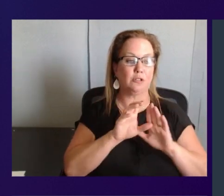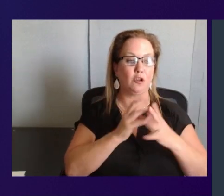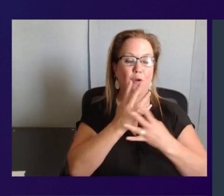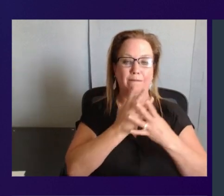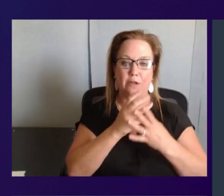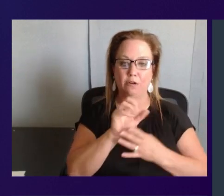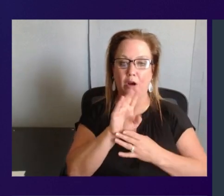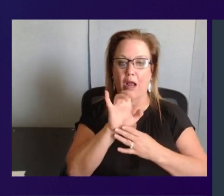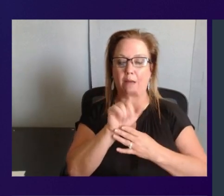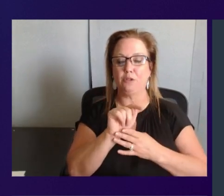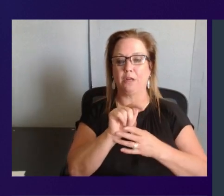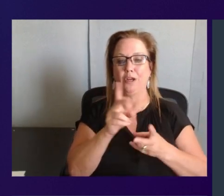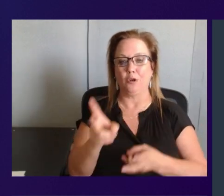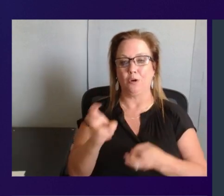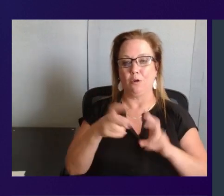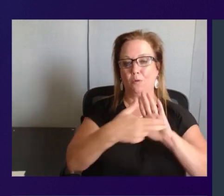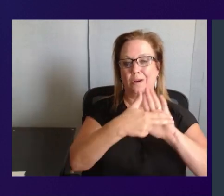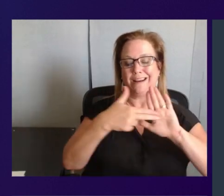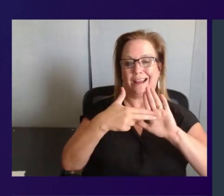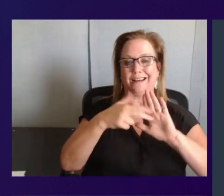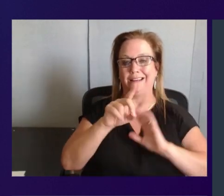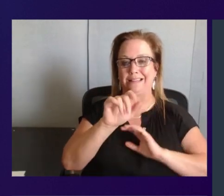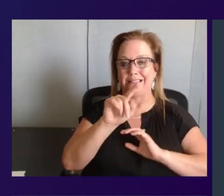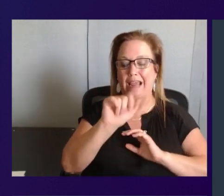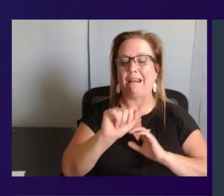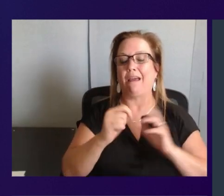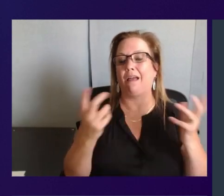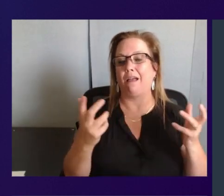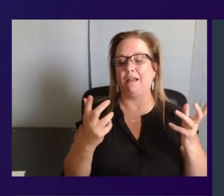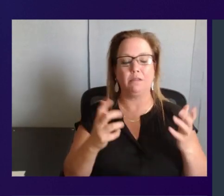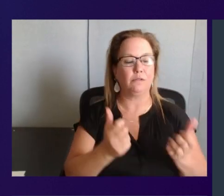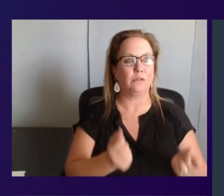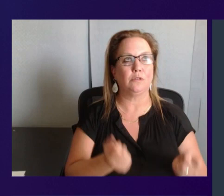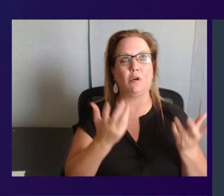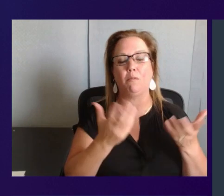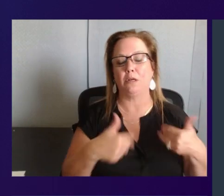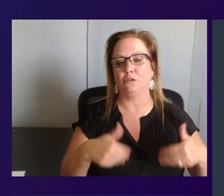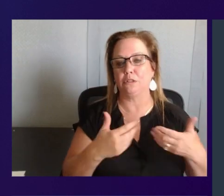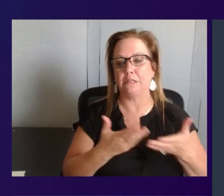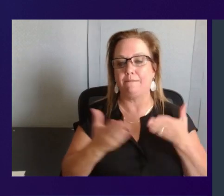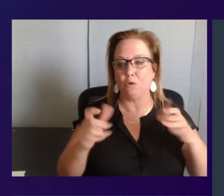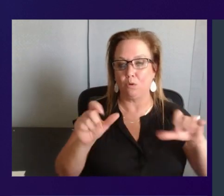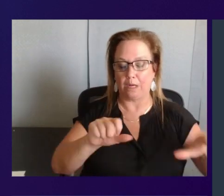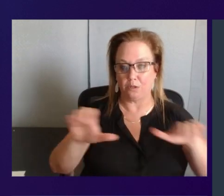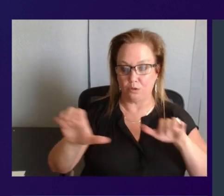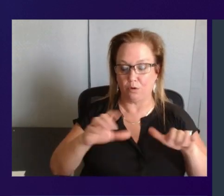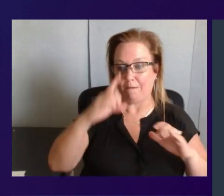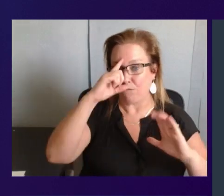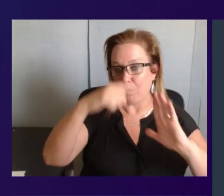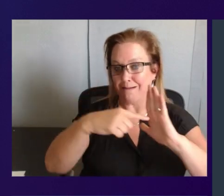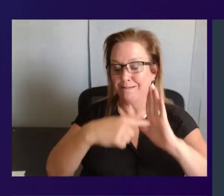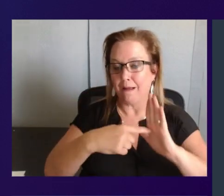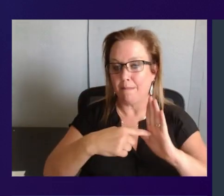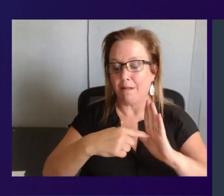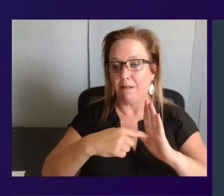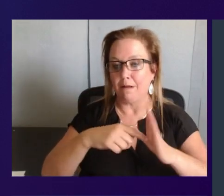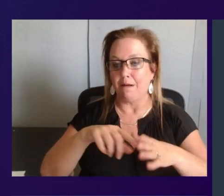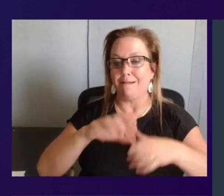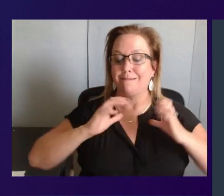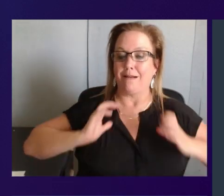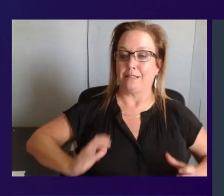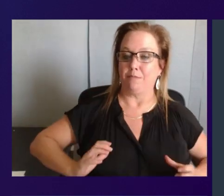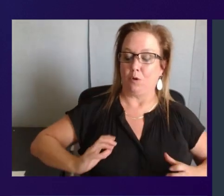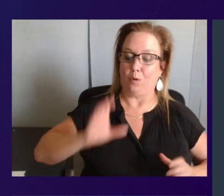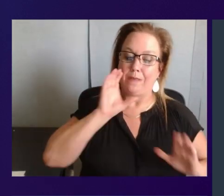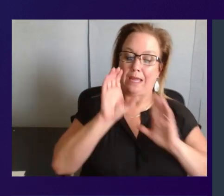you can redact data from an object or its metadata. There's so much stuff that you can do with it. For example, customers with image